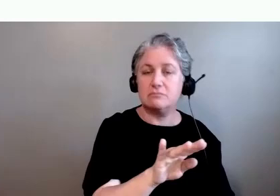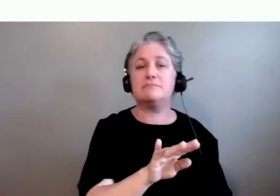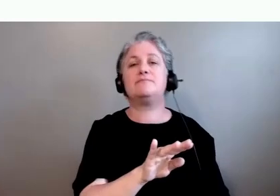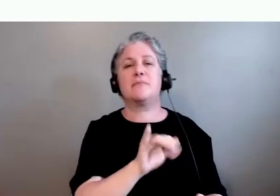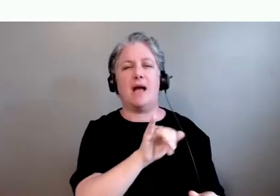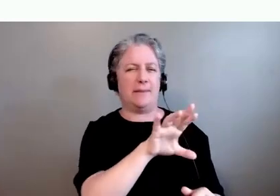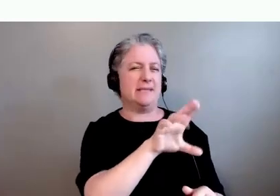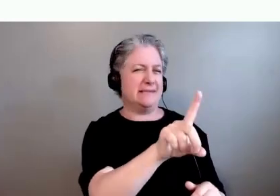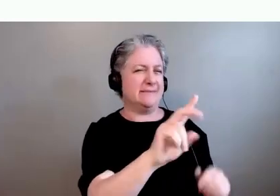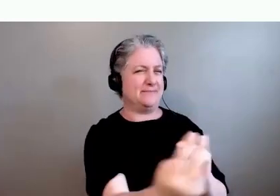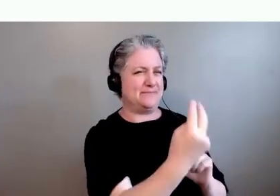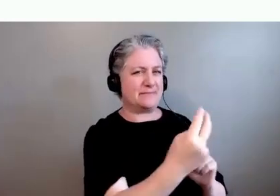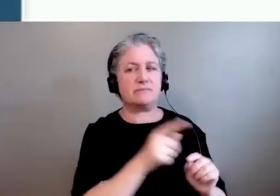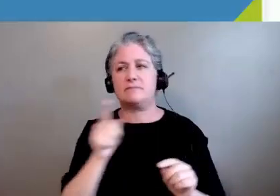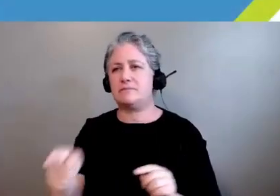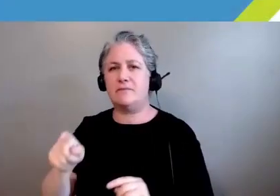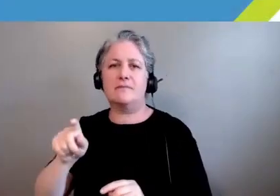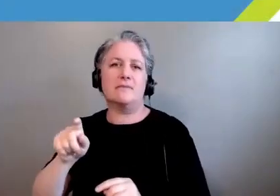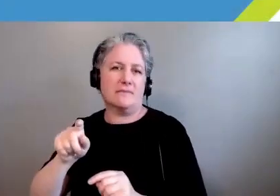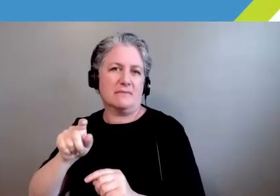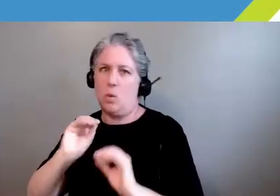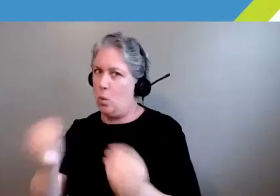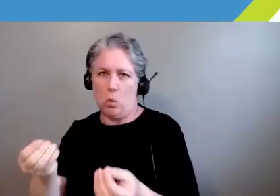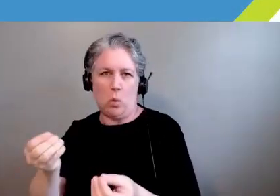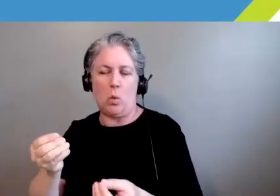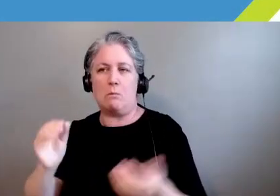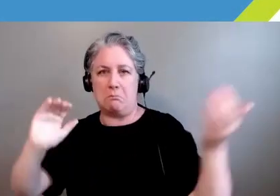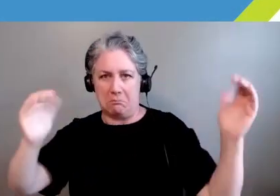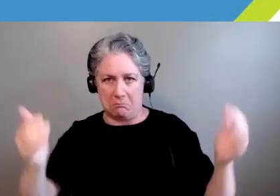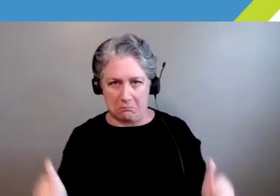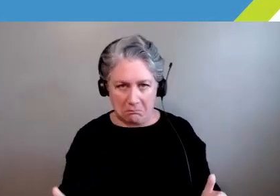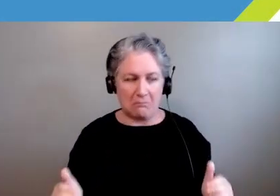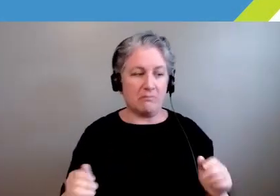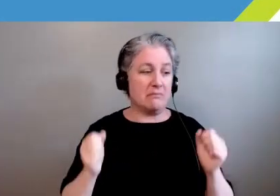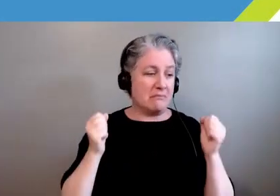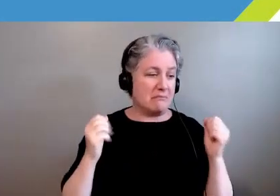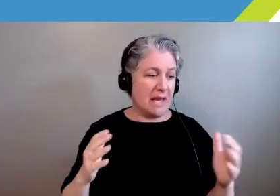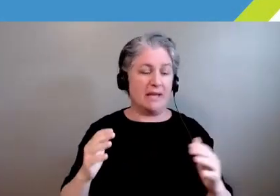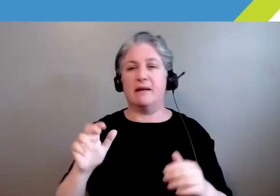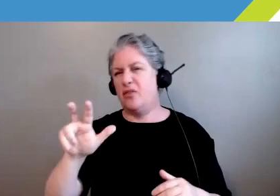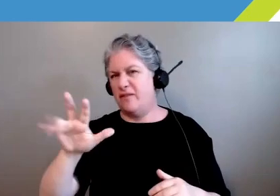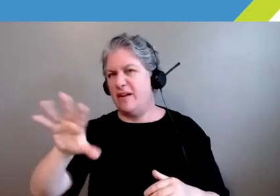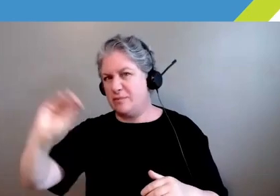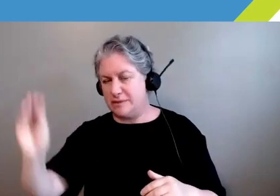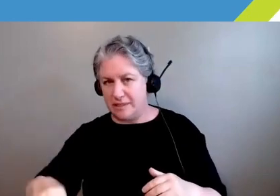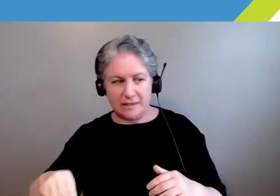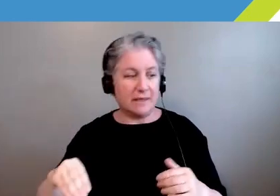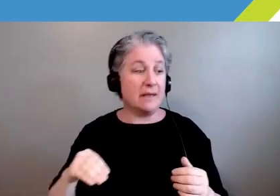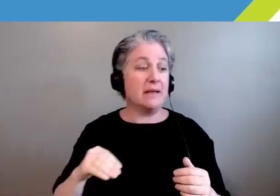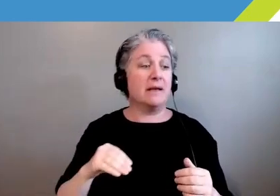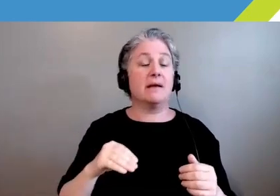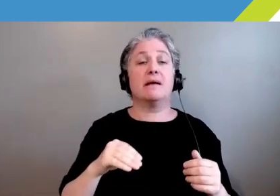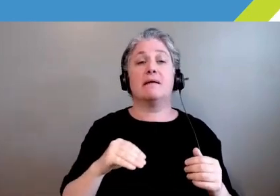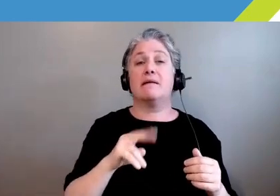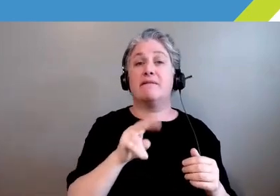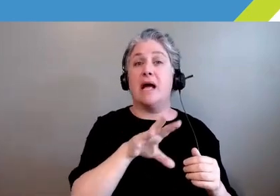compared to 35% of patients who did not receive vanco. There are many confounders in a study like this. The vanco patients may have received